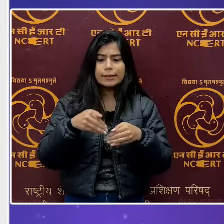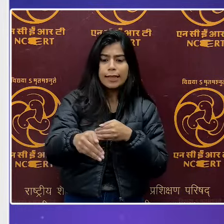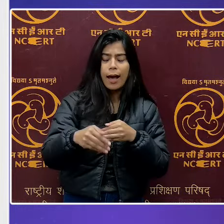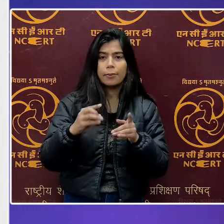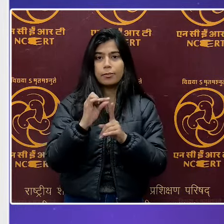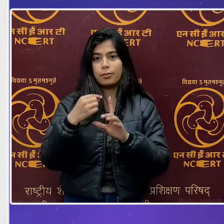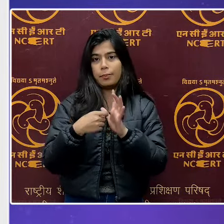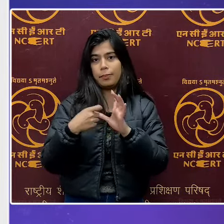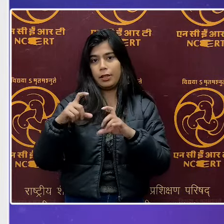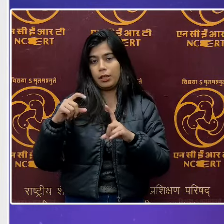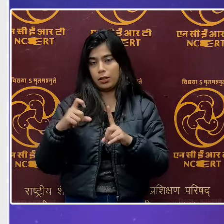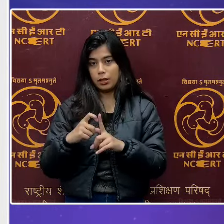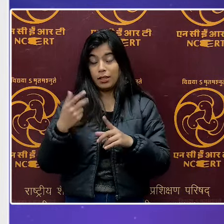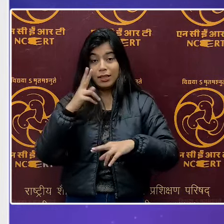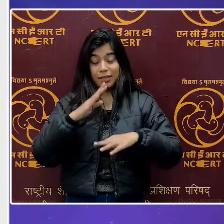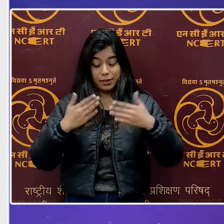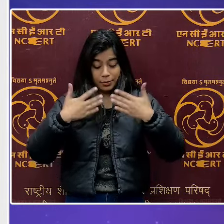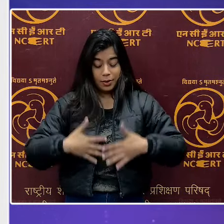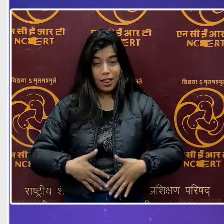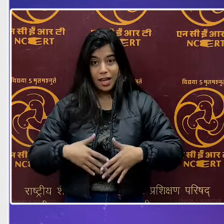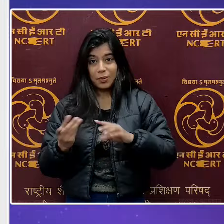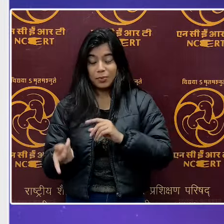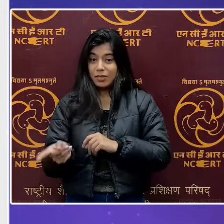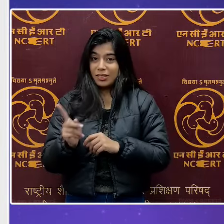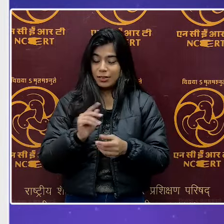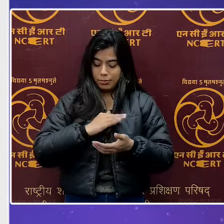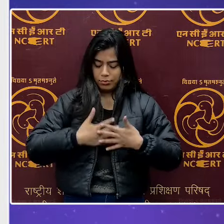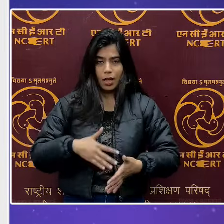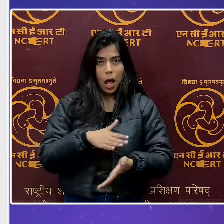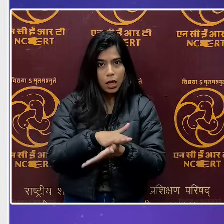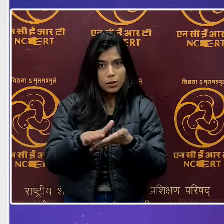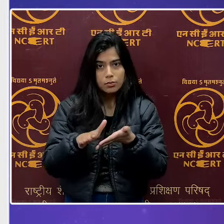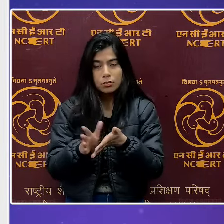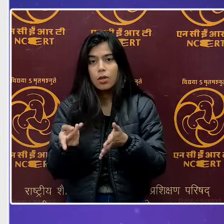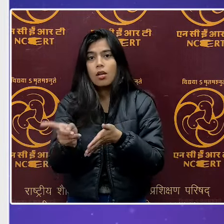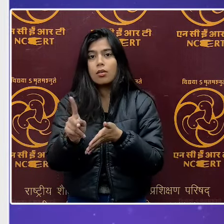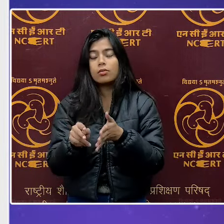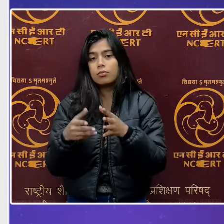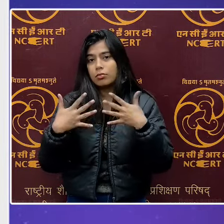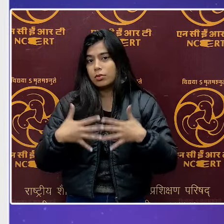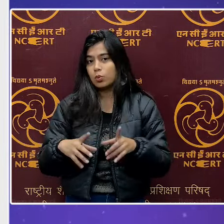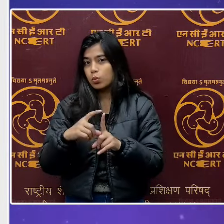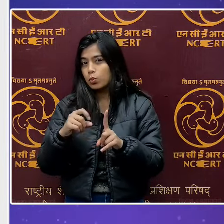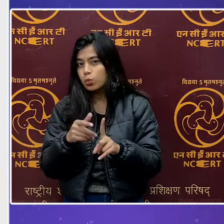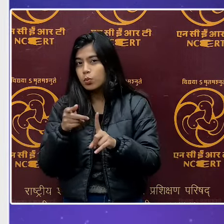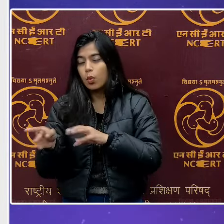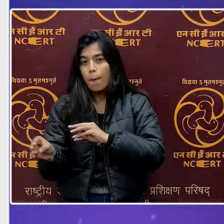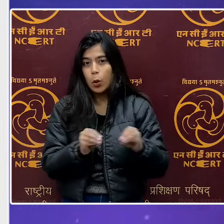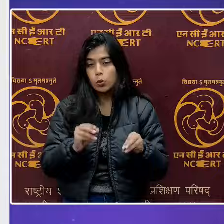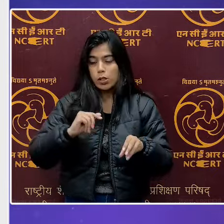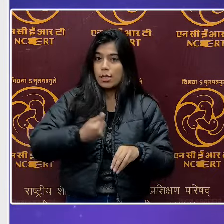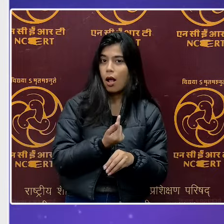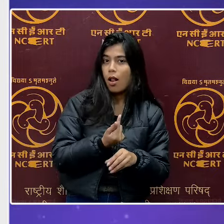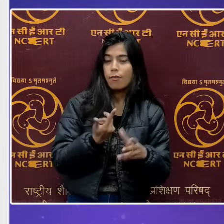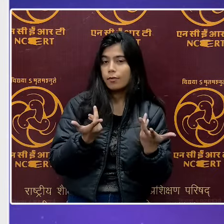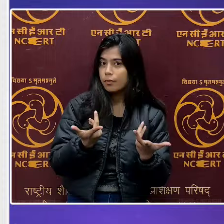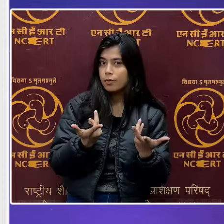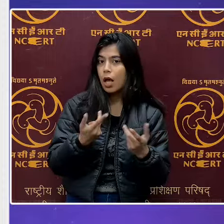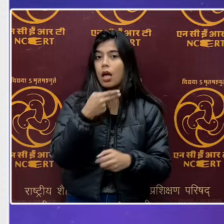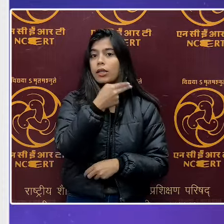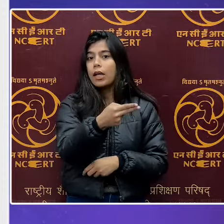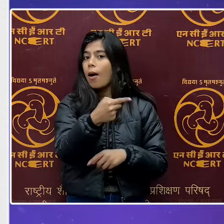taken by the body to complete its oscillation, or the time after the motion repeats itself, that is called the